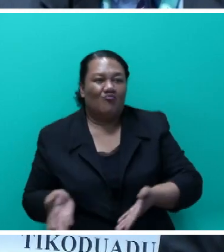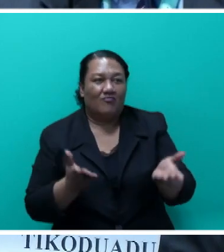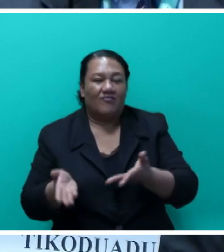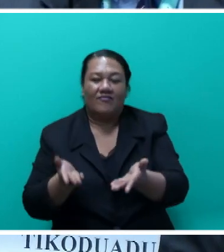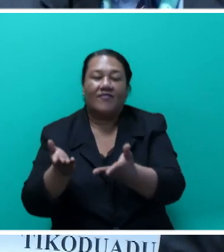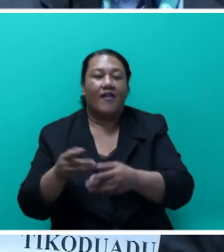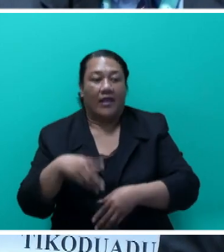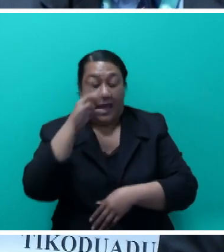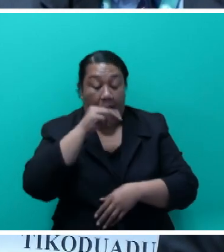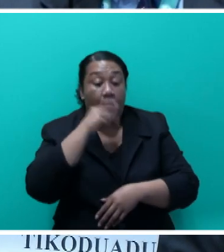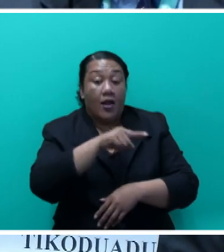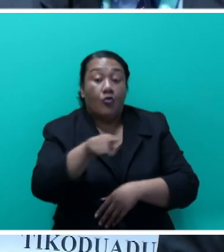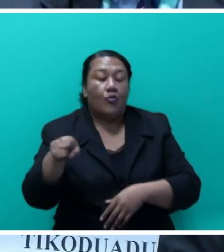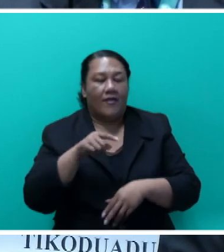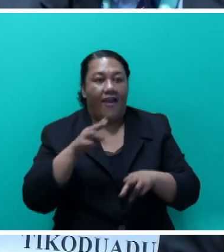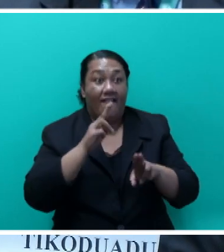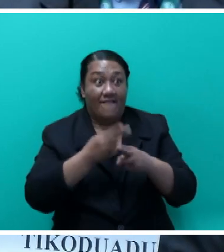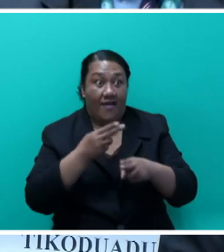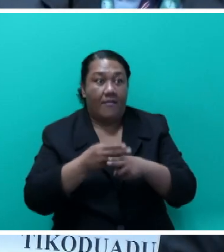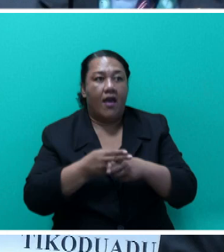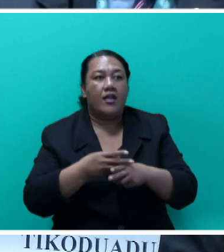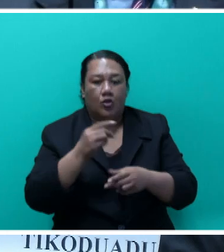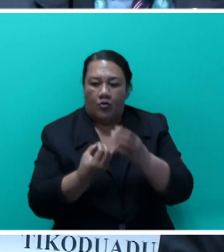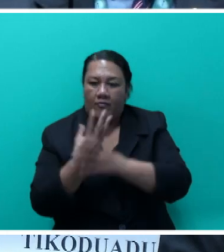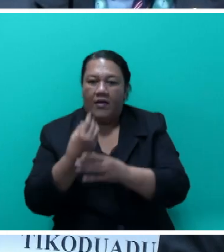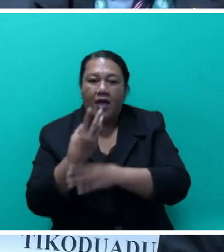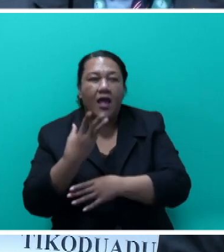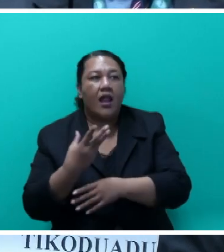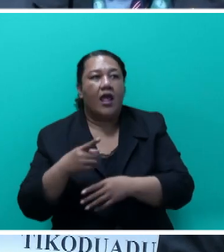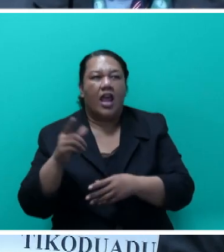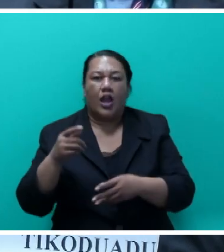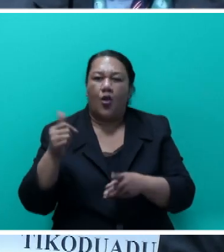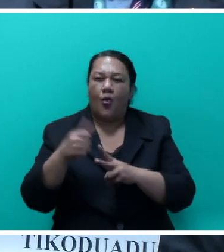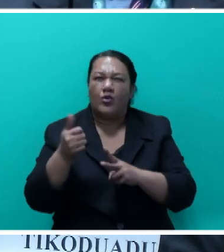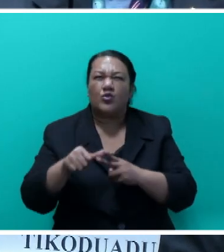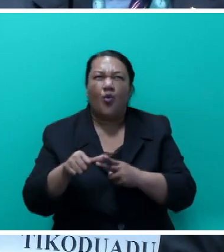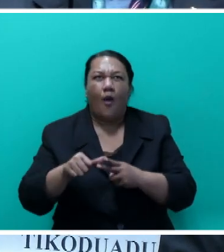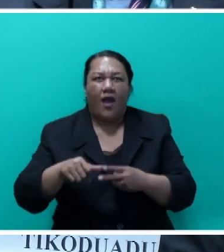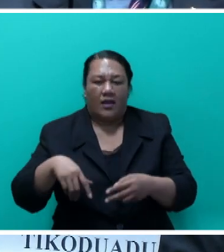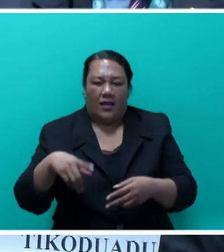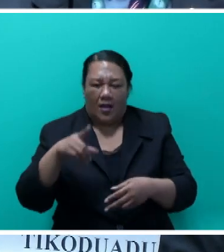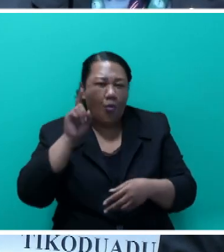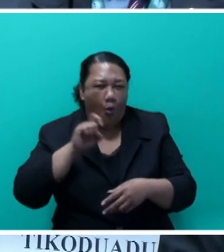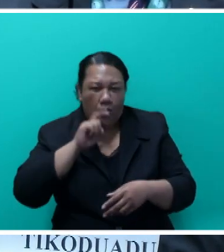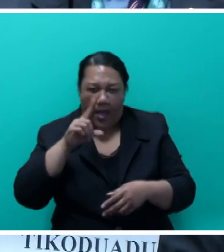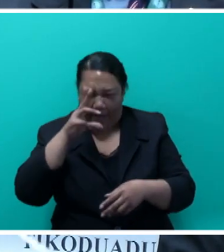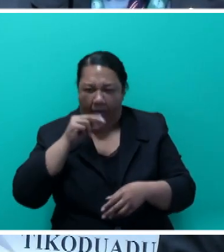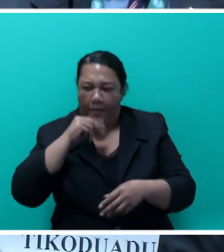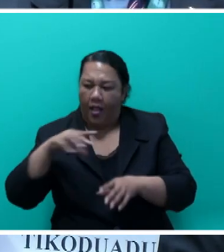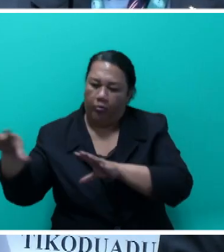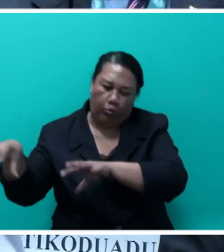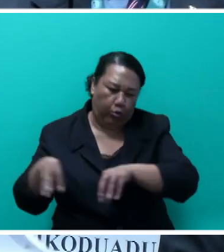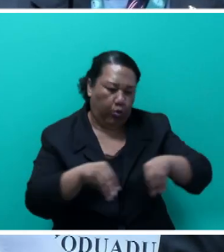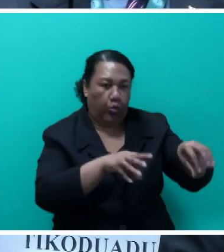farmers to irrigate their fields and mitigate the impact of drought. Mr. Speaker, Fiji's